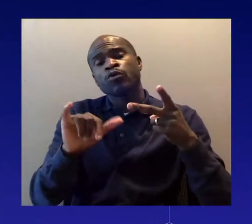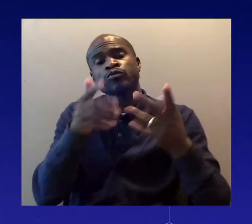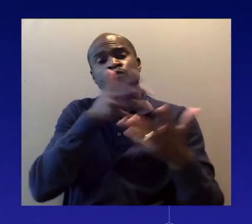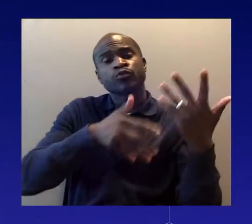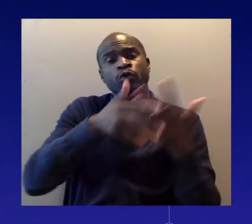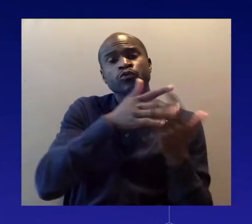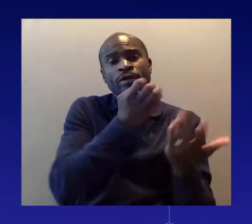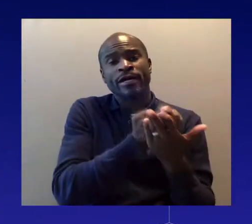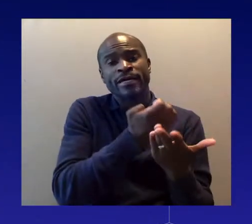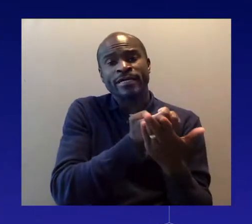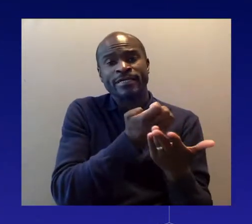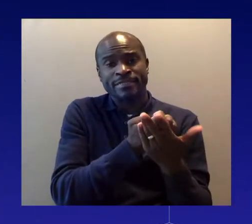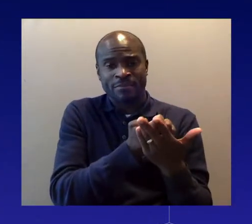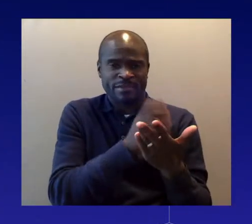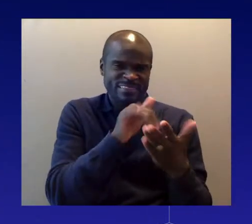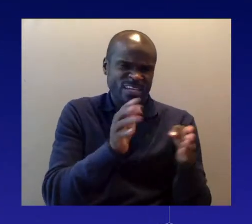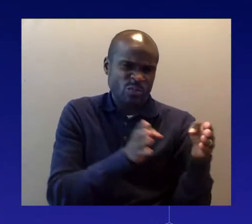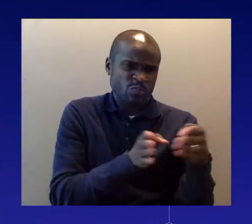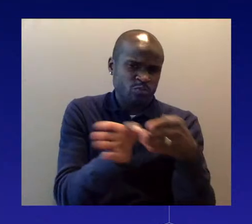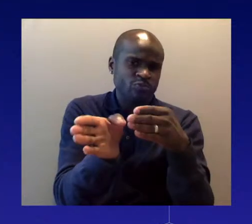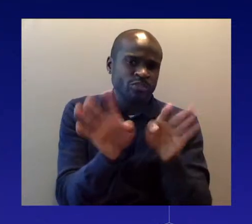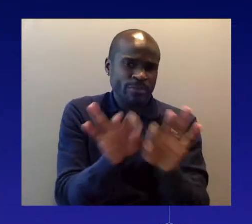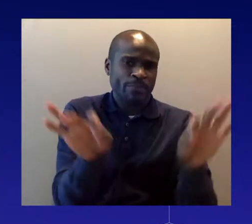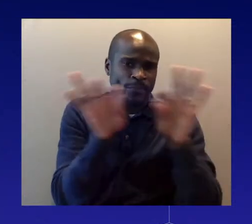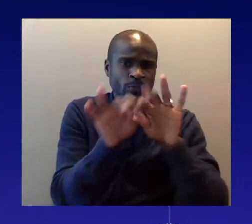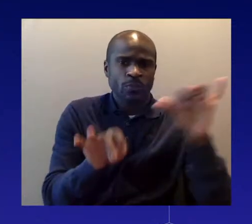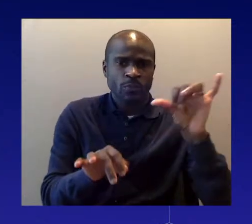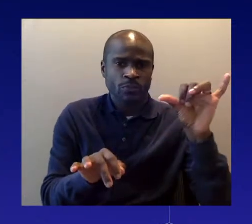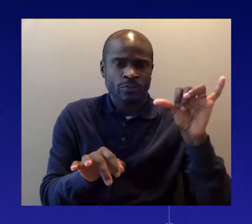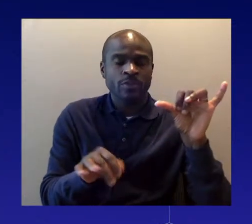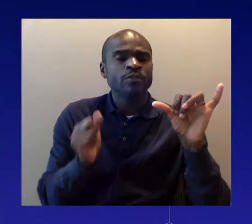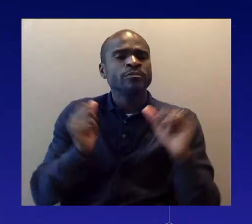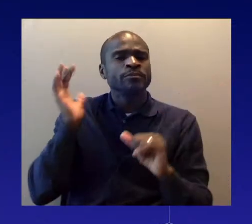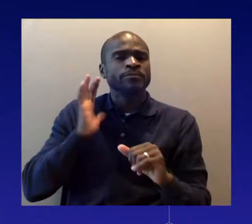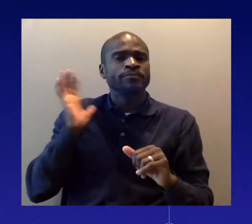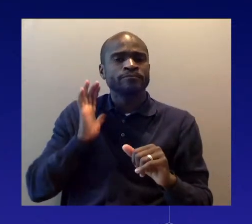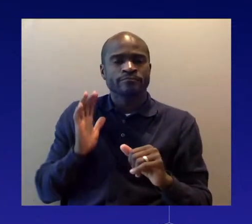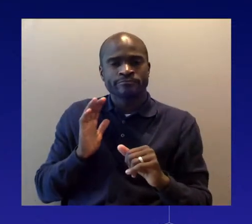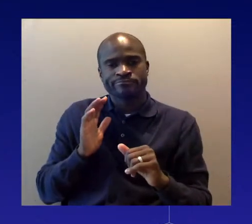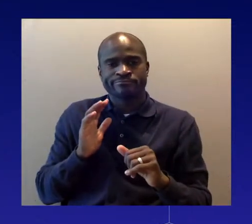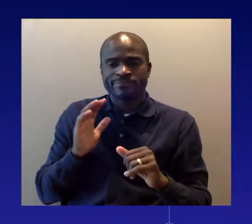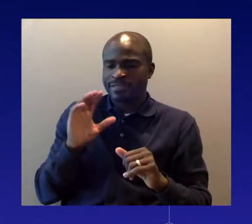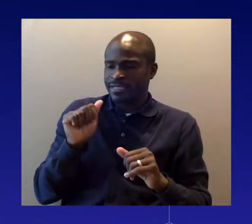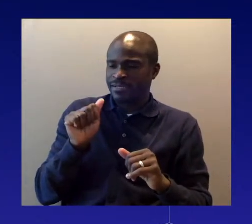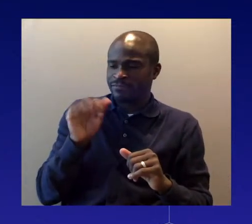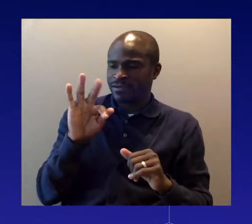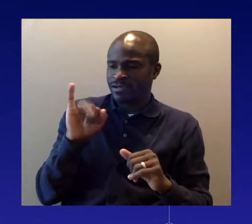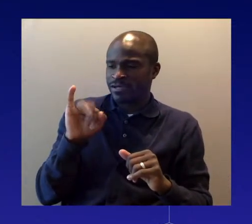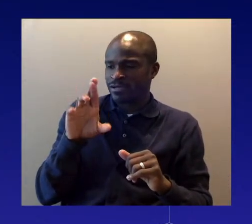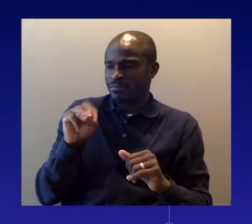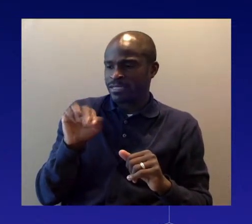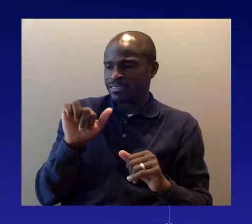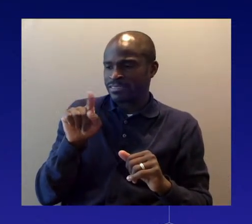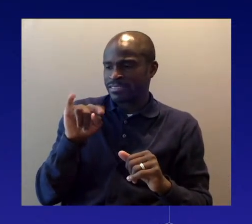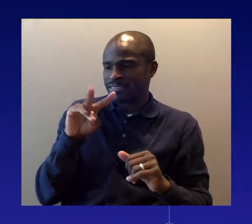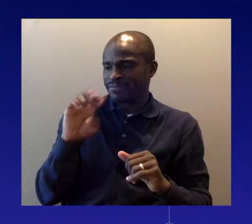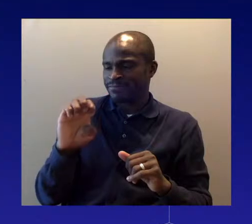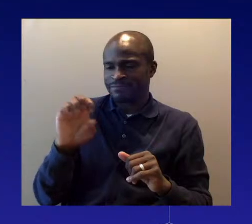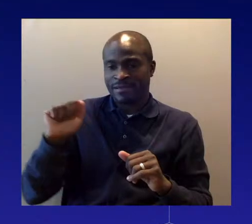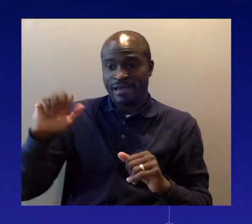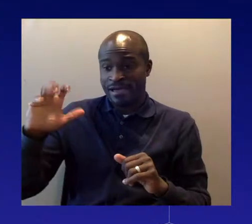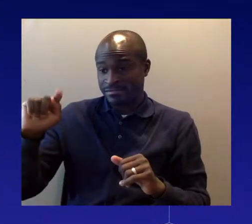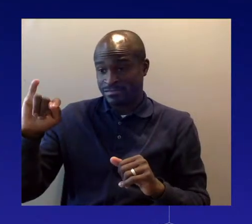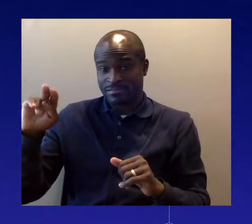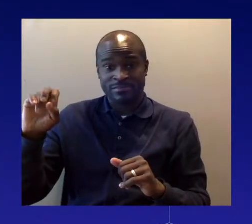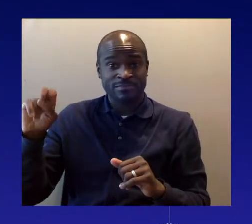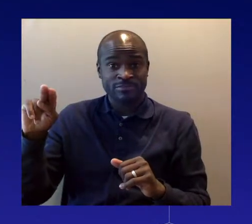University of California years ago made the affirmative action was illegal in California based on a